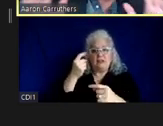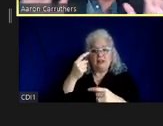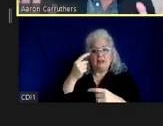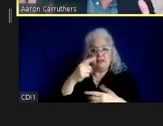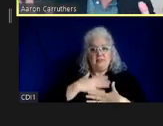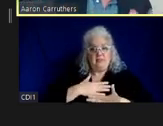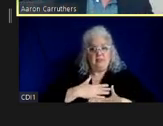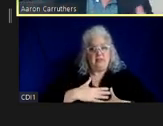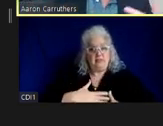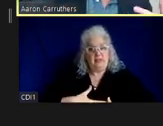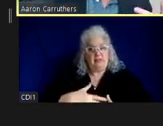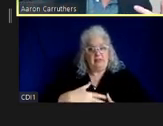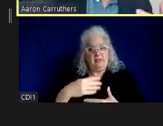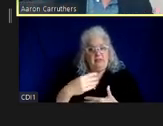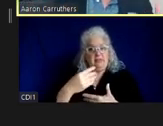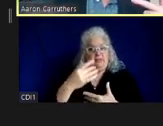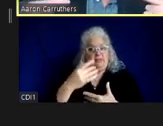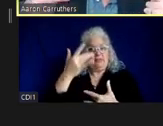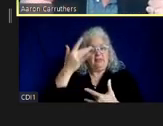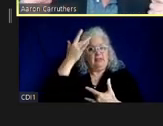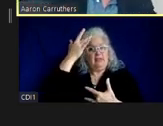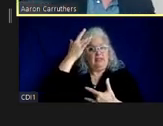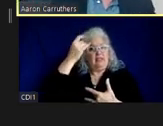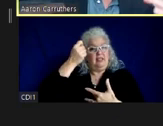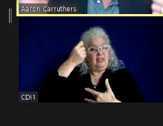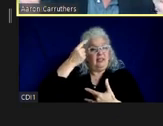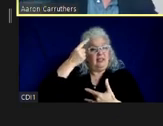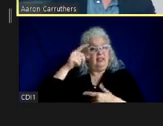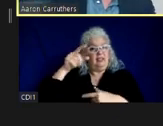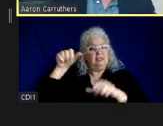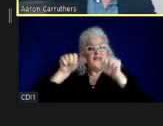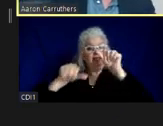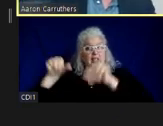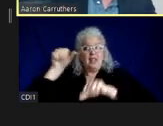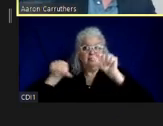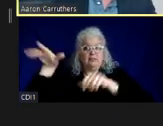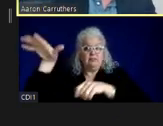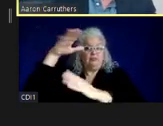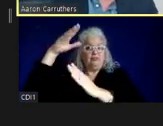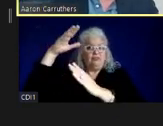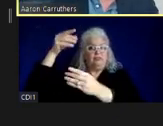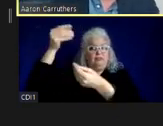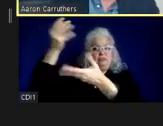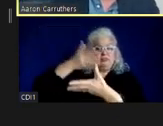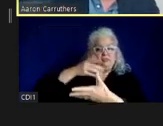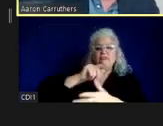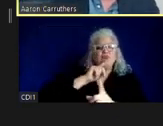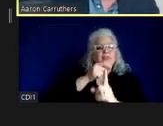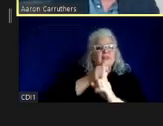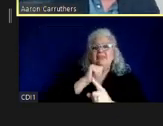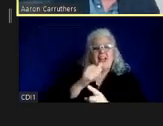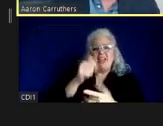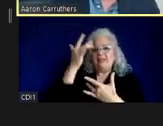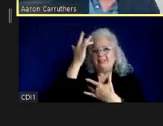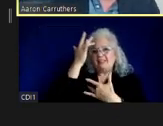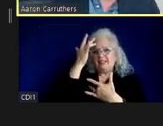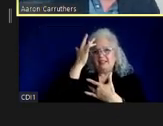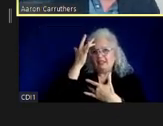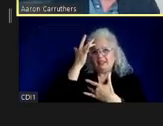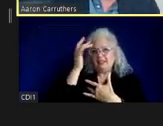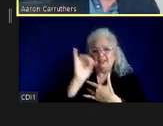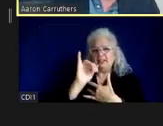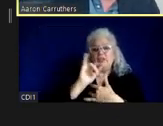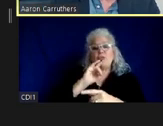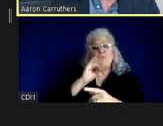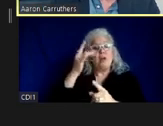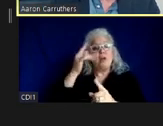the scientists over and over again is actually the body building up the immunity and the response. So it's doing its job and doing